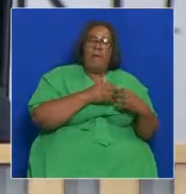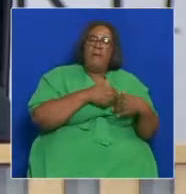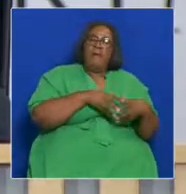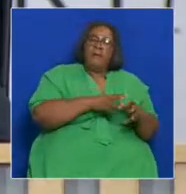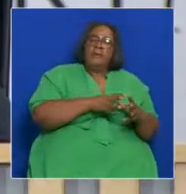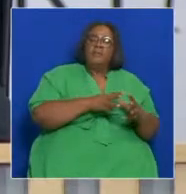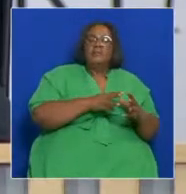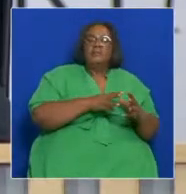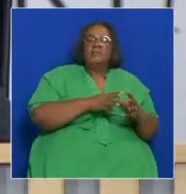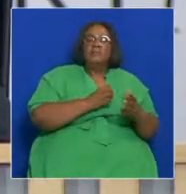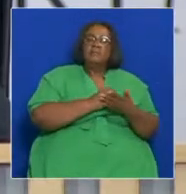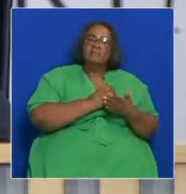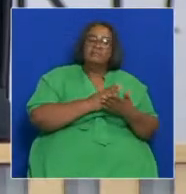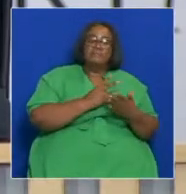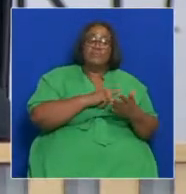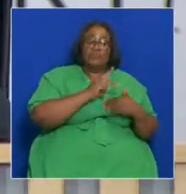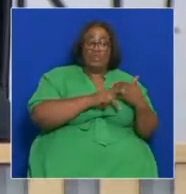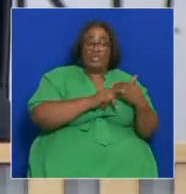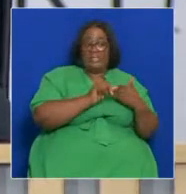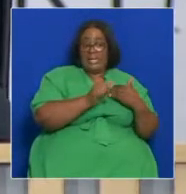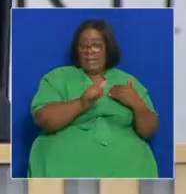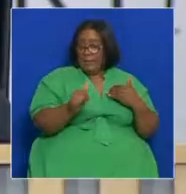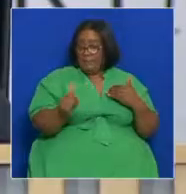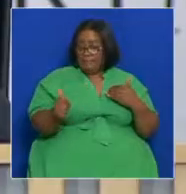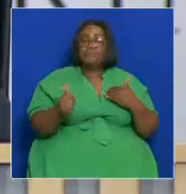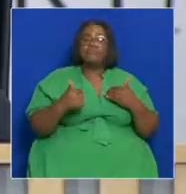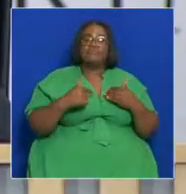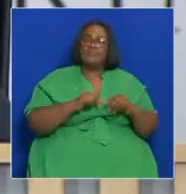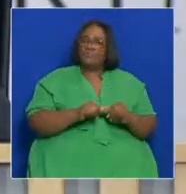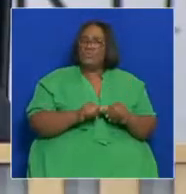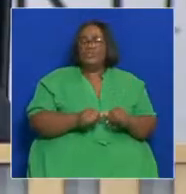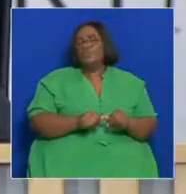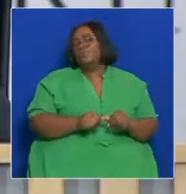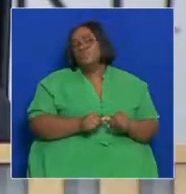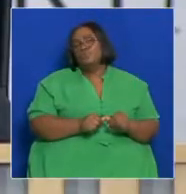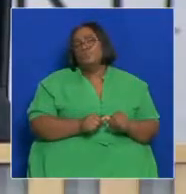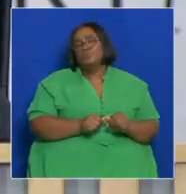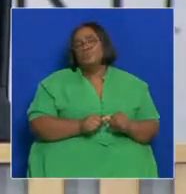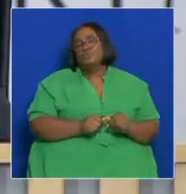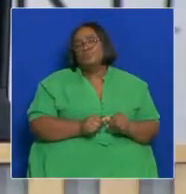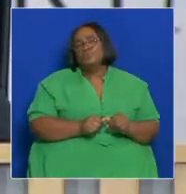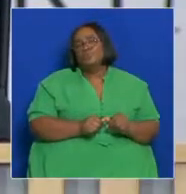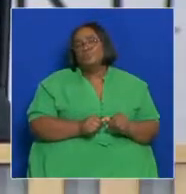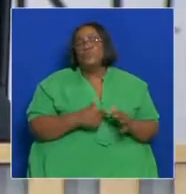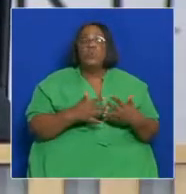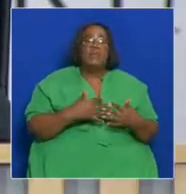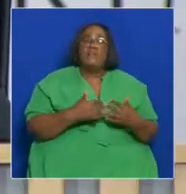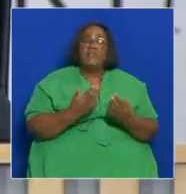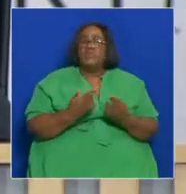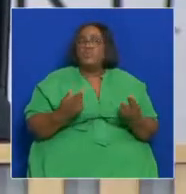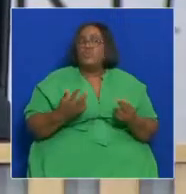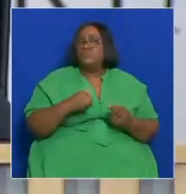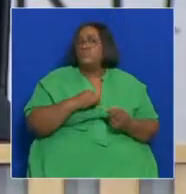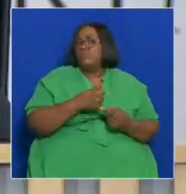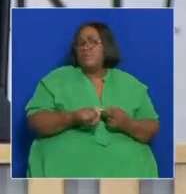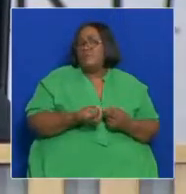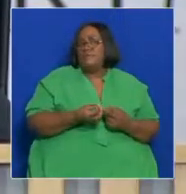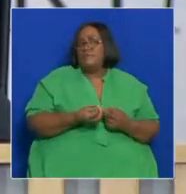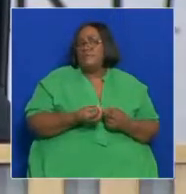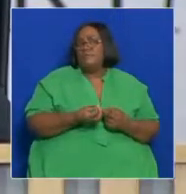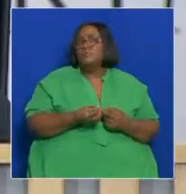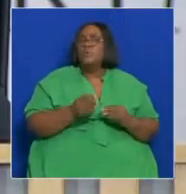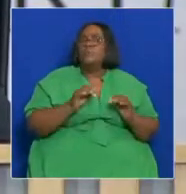continue with whatever, resources we have, move people around so that